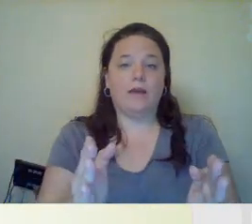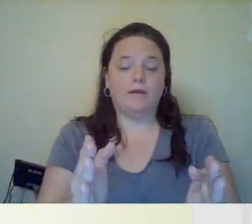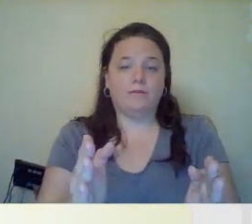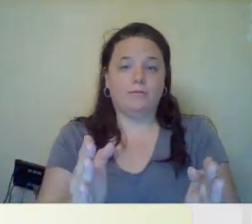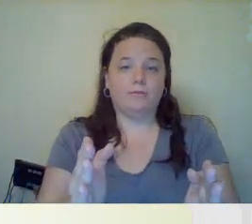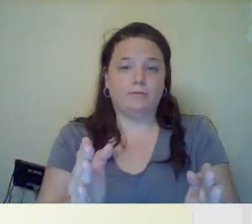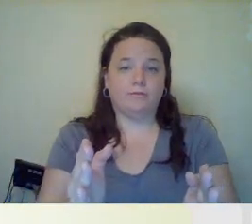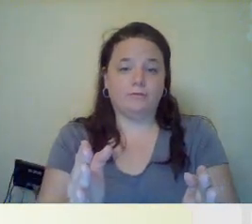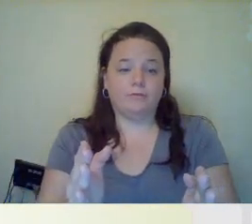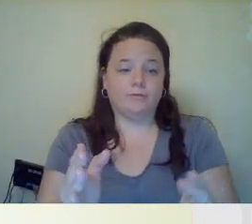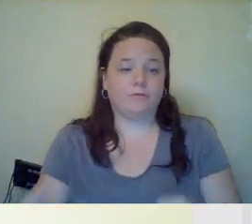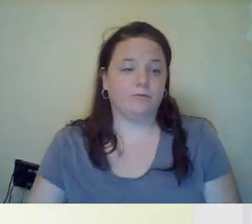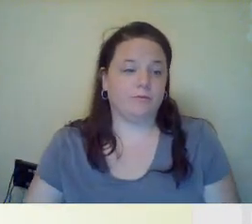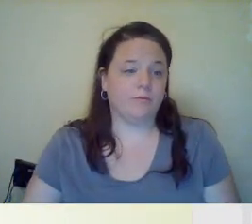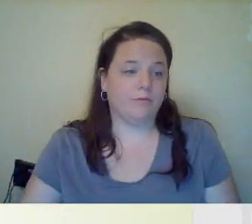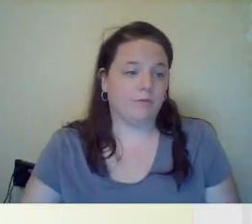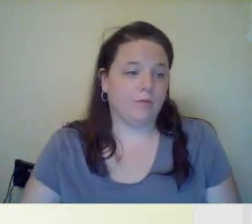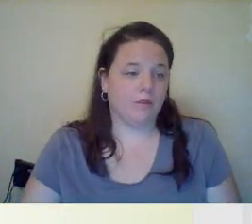hallway.